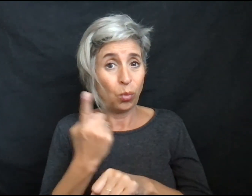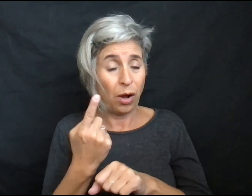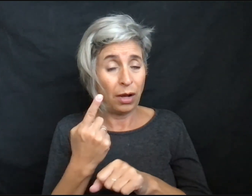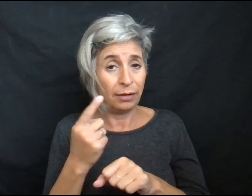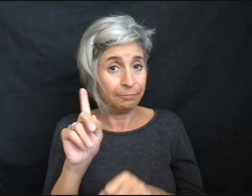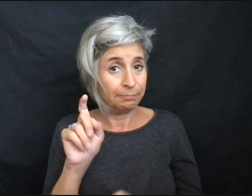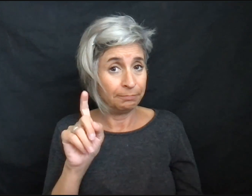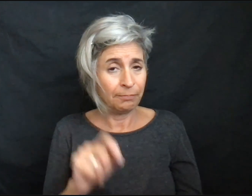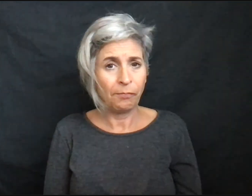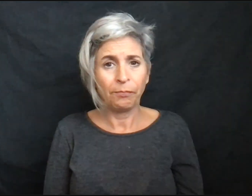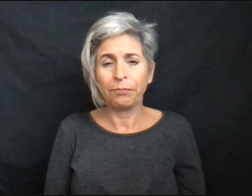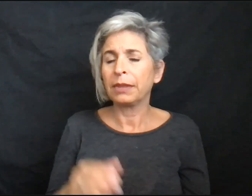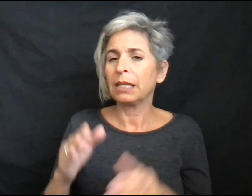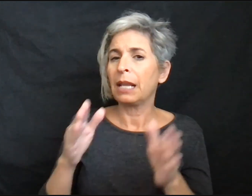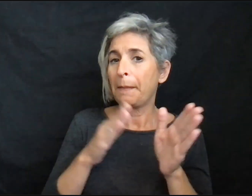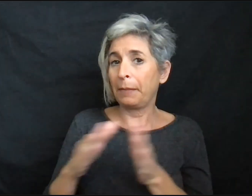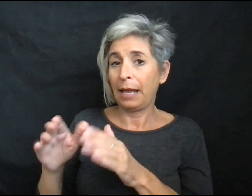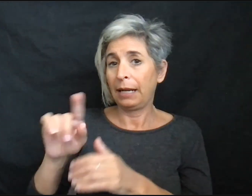Planning and zoning